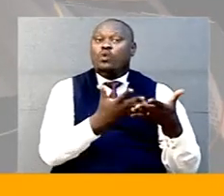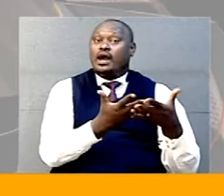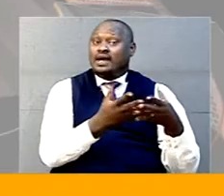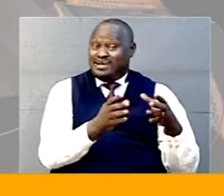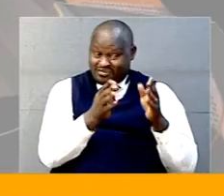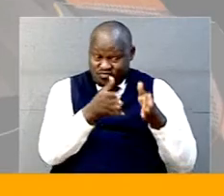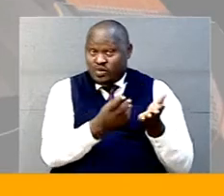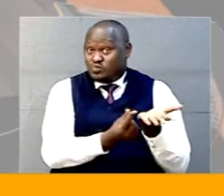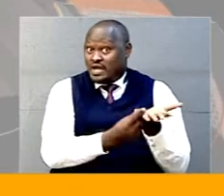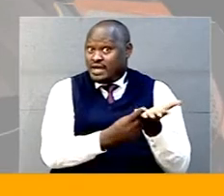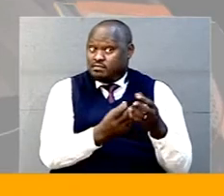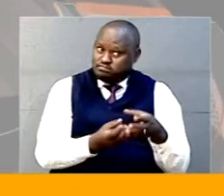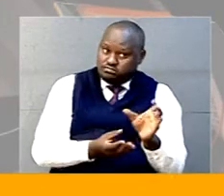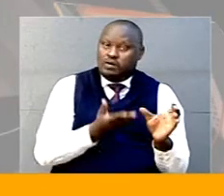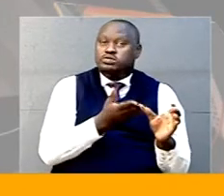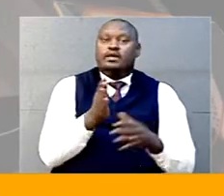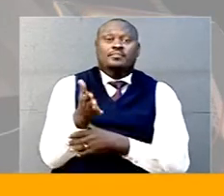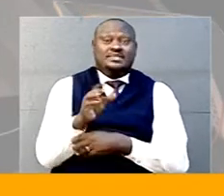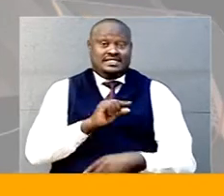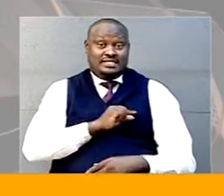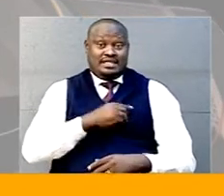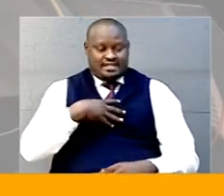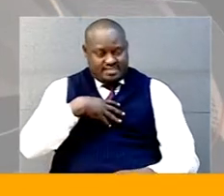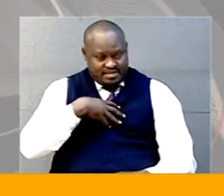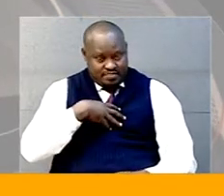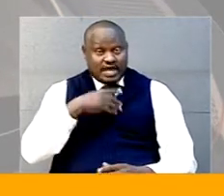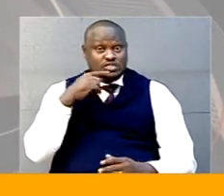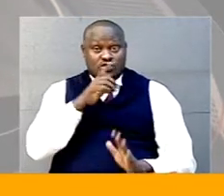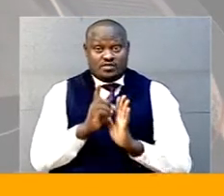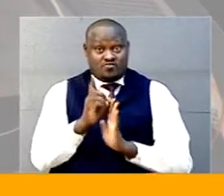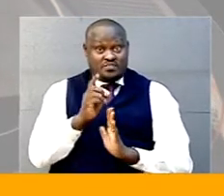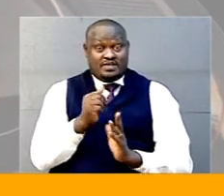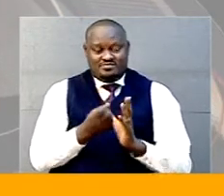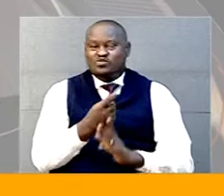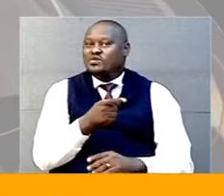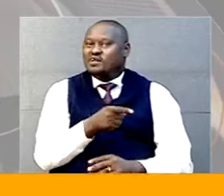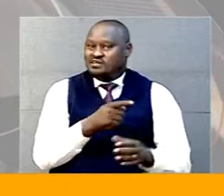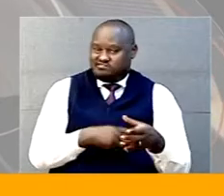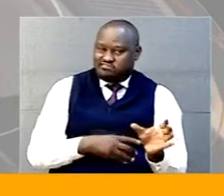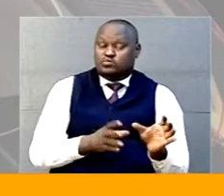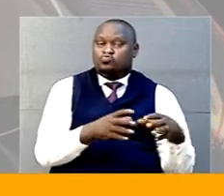chapter, organized by the Ministry of Gender, Labour and Social Development.